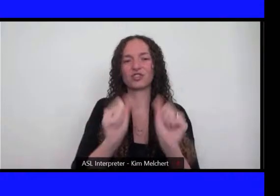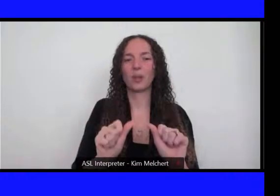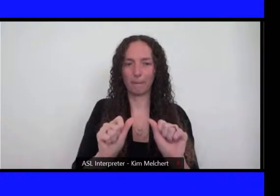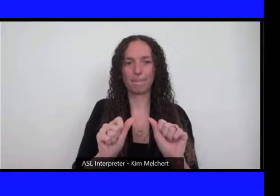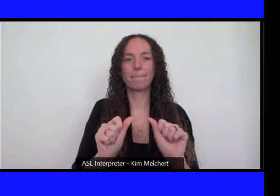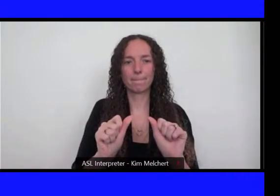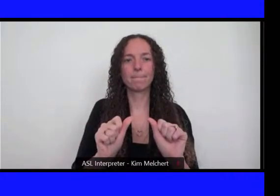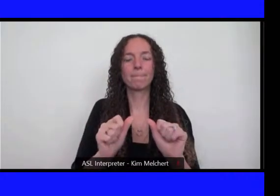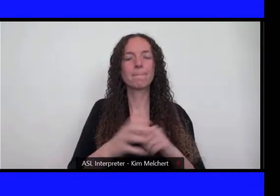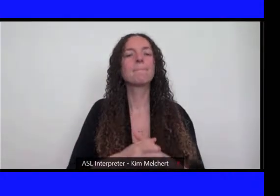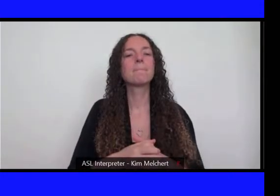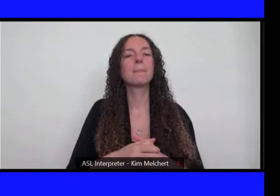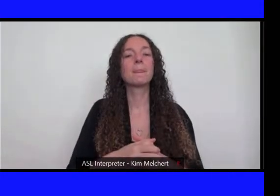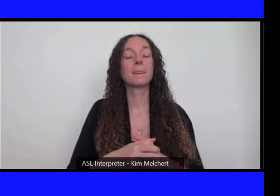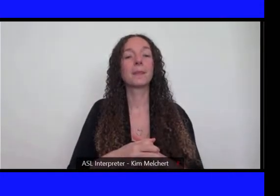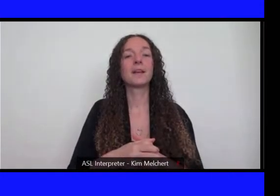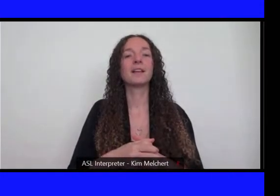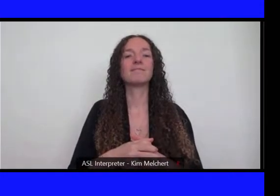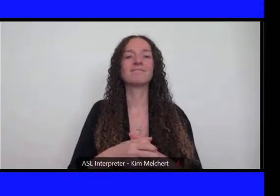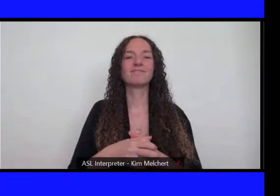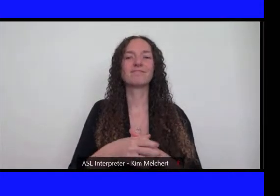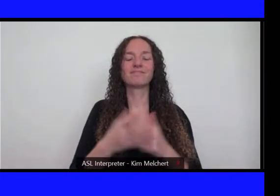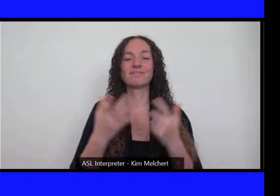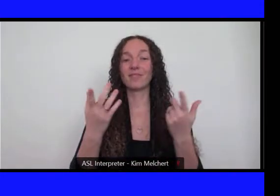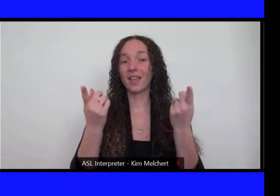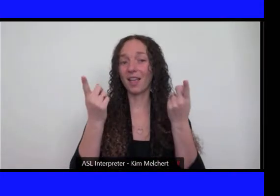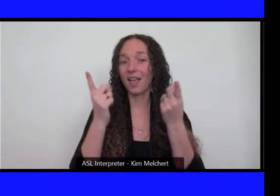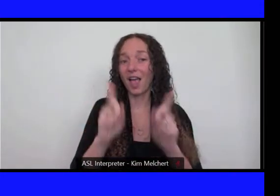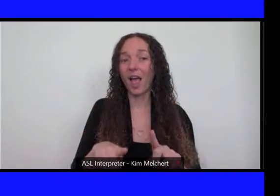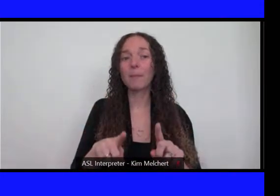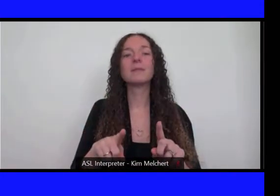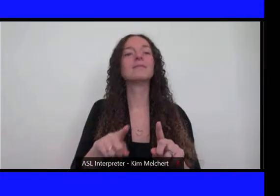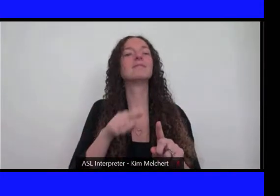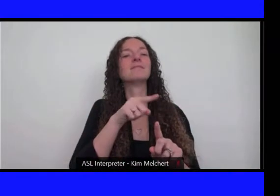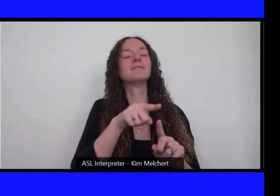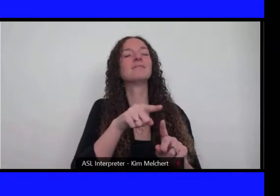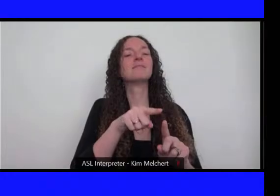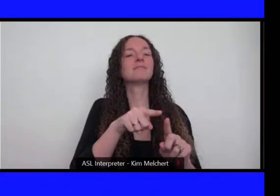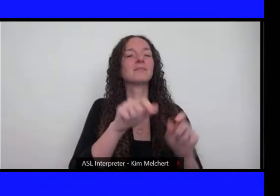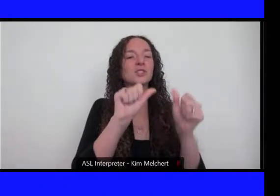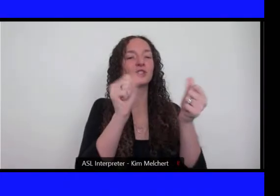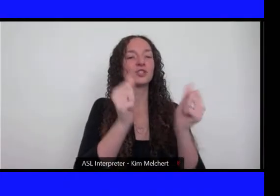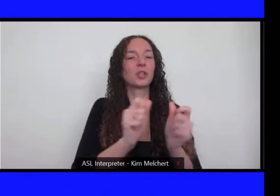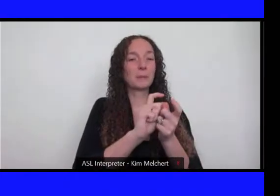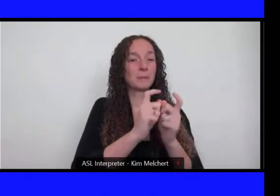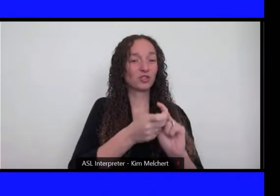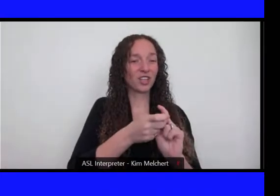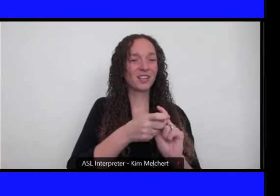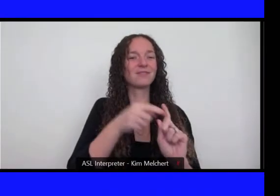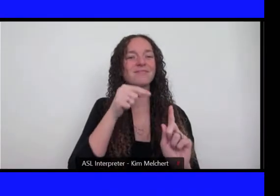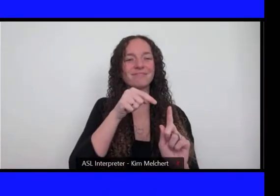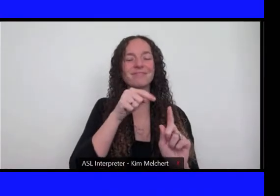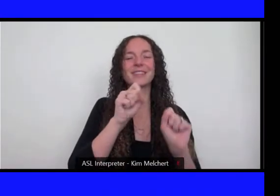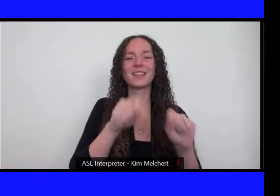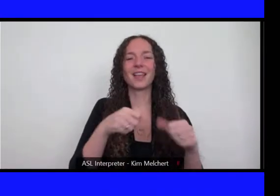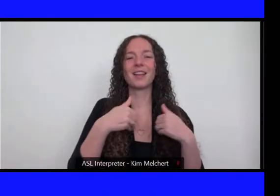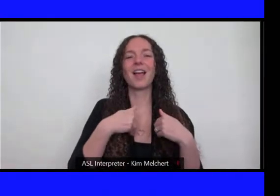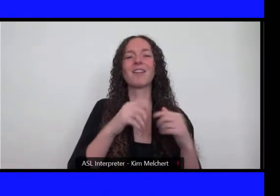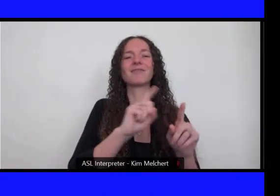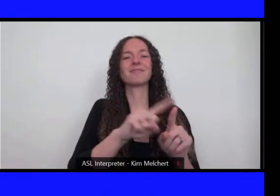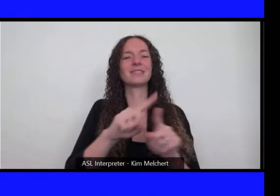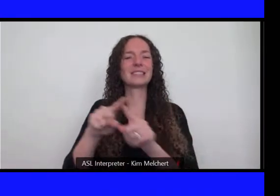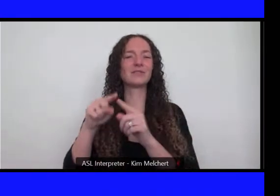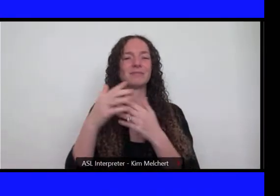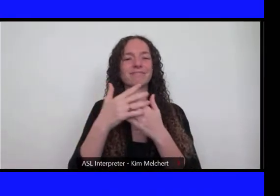will often present in the emergency room or to their doctor with